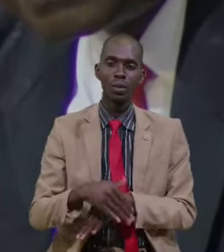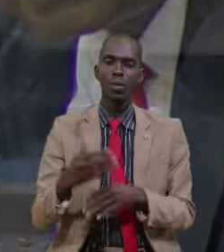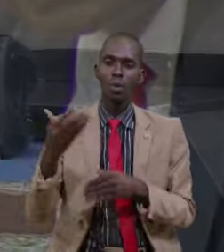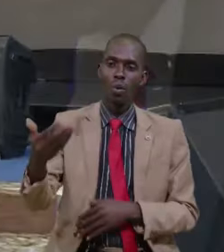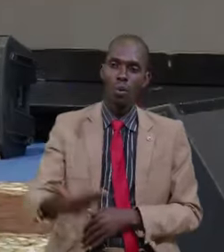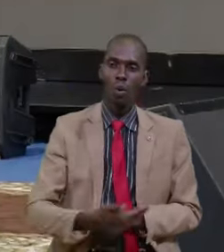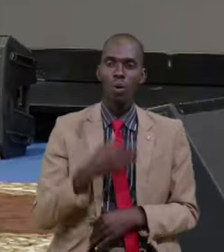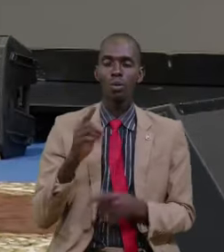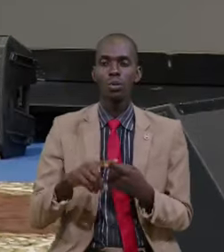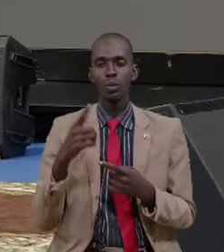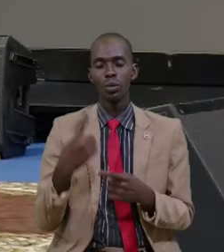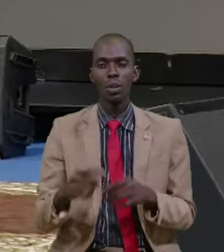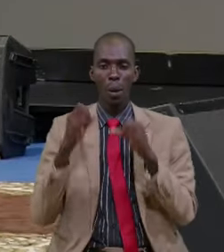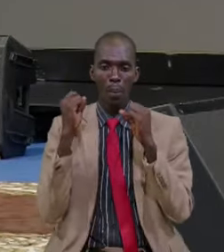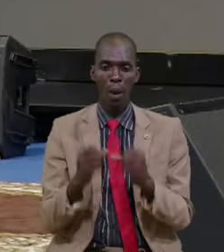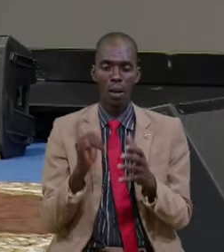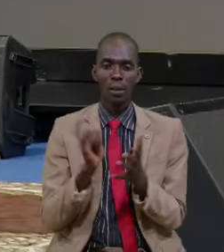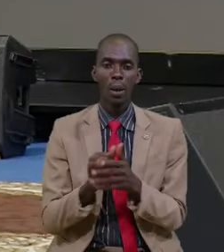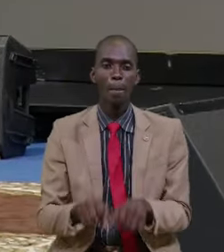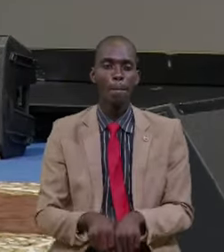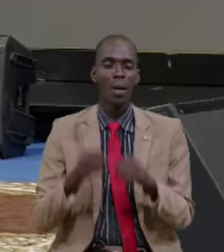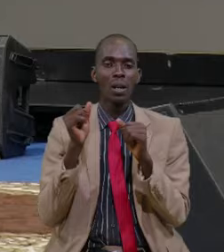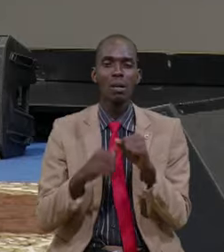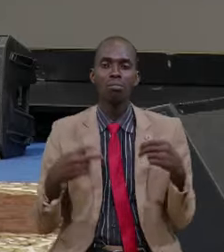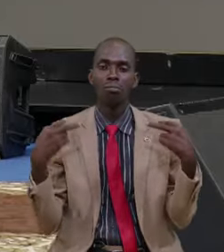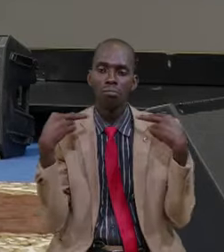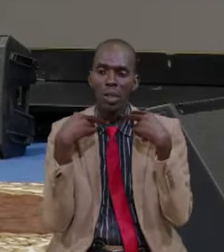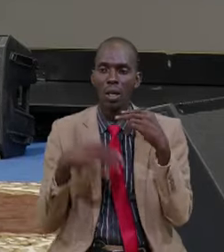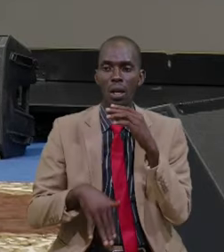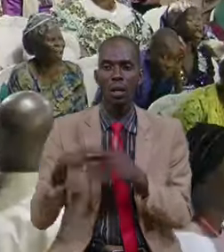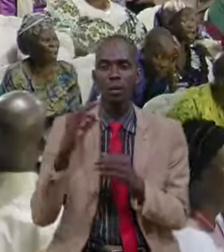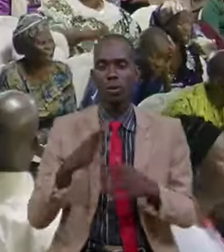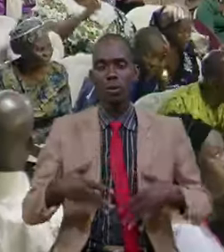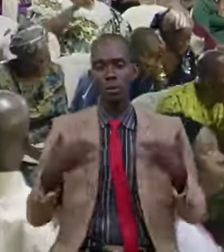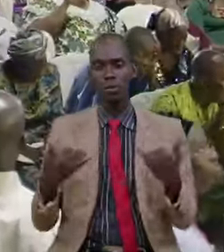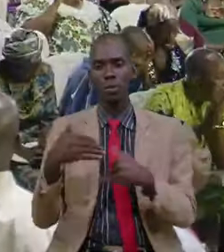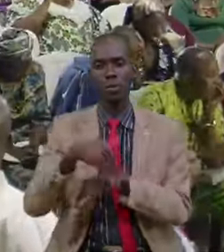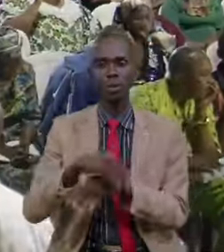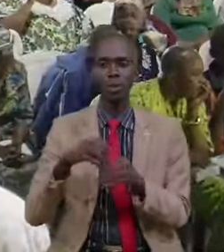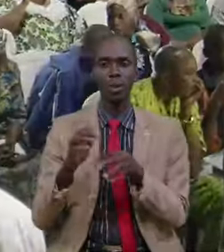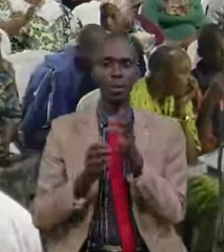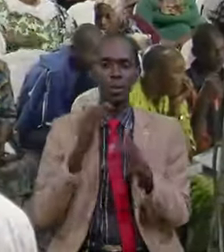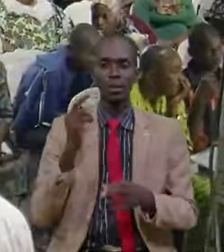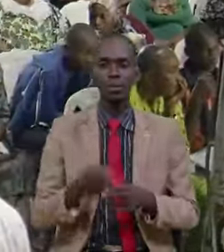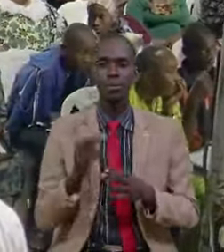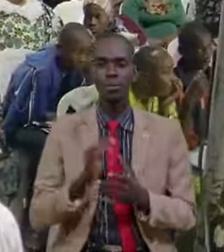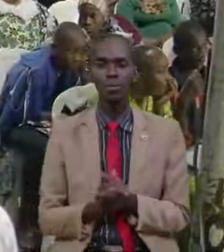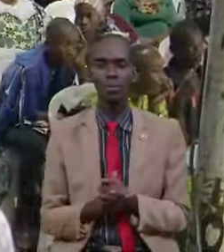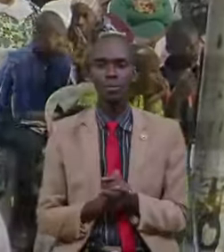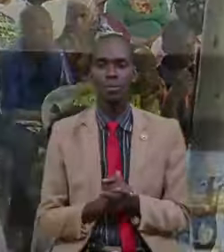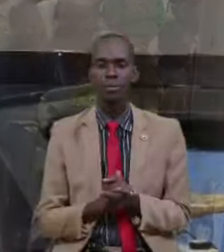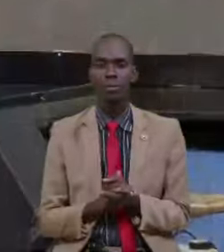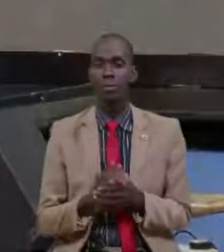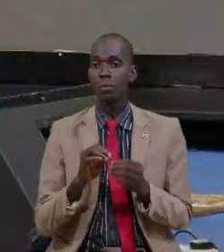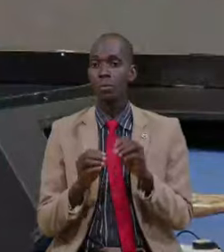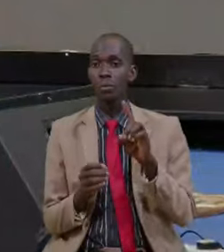breaks every yoke out of your life tonight in Jesus' name. Number one